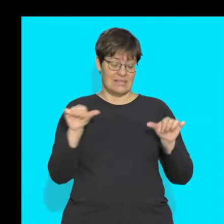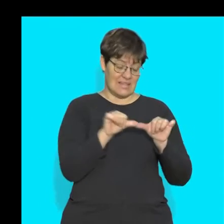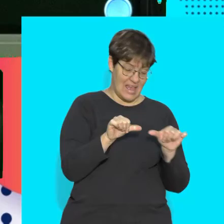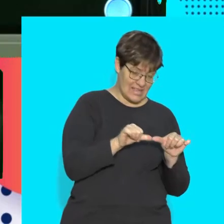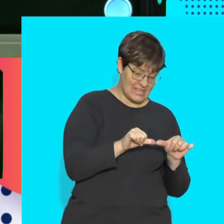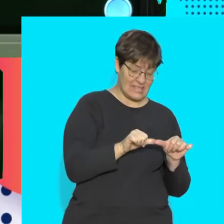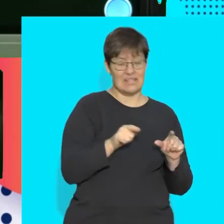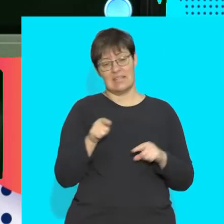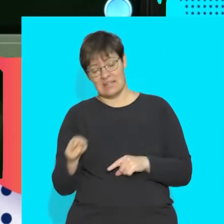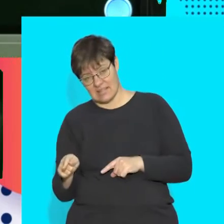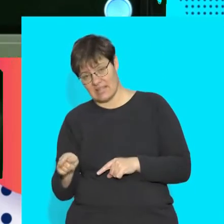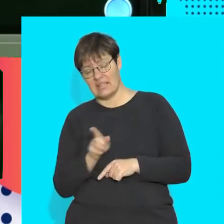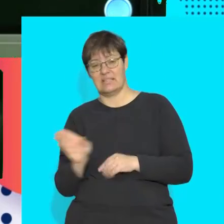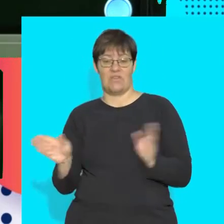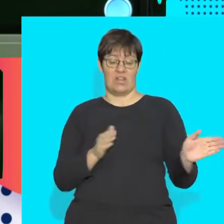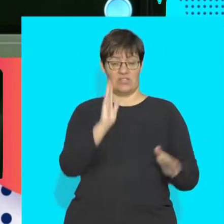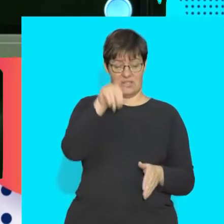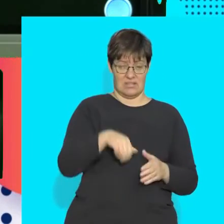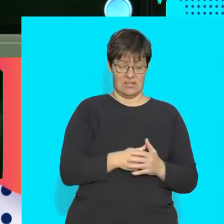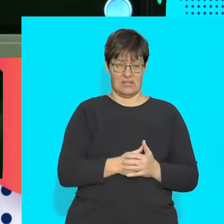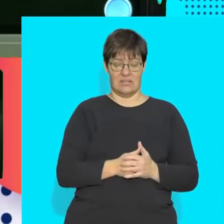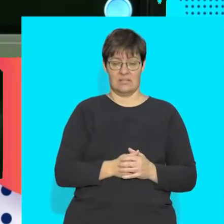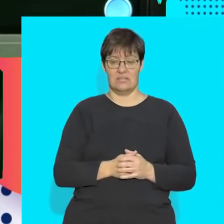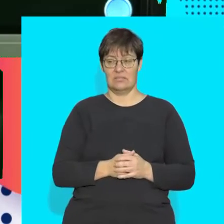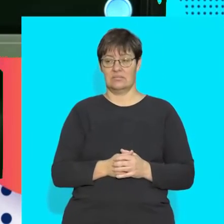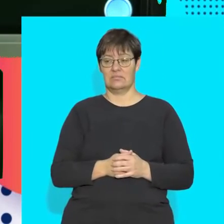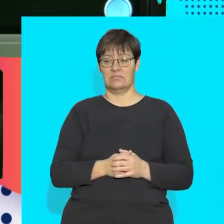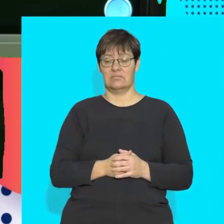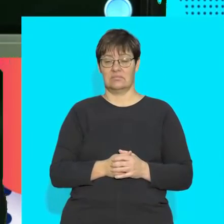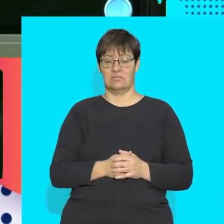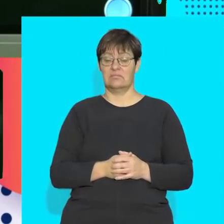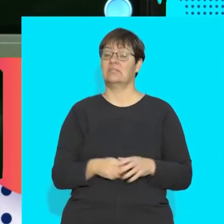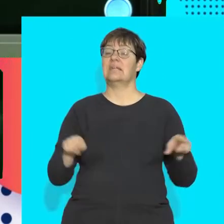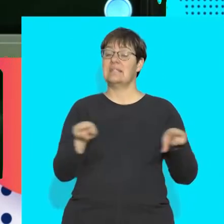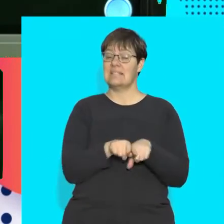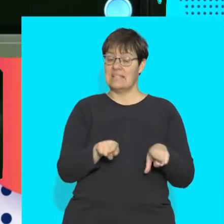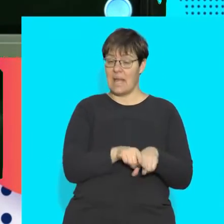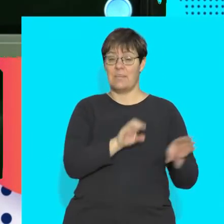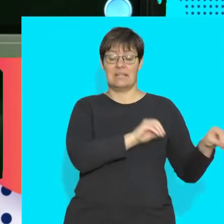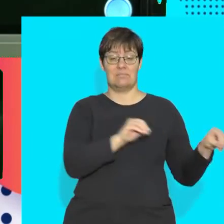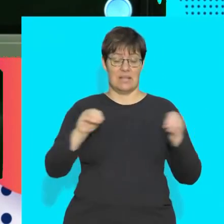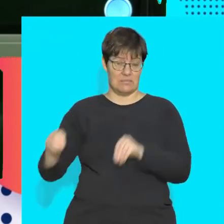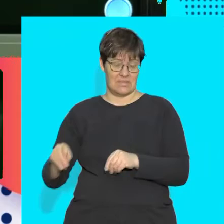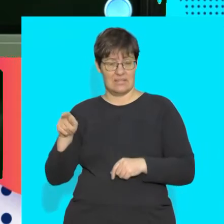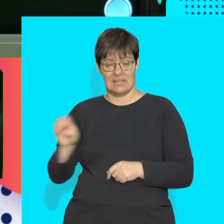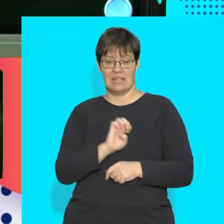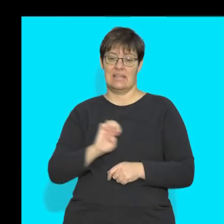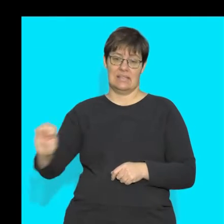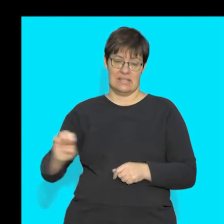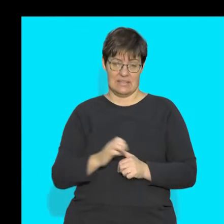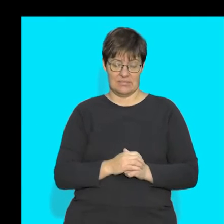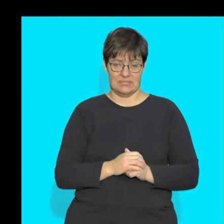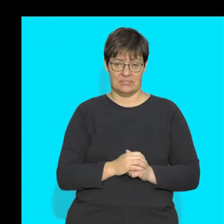size and direction. Direction is the same as the displacement, so it was